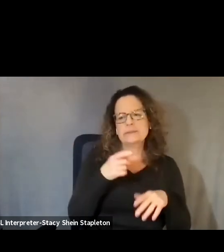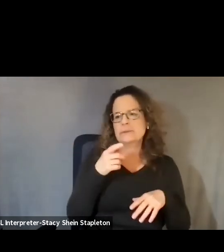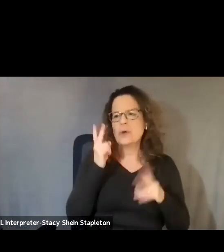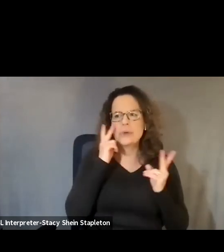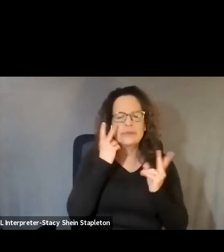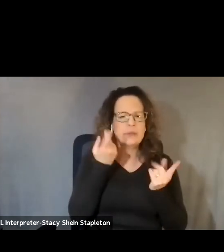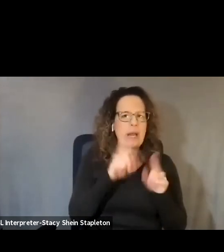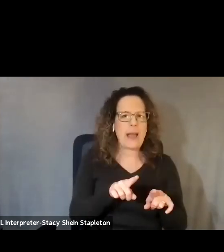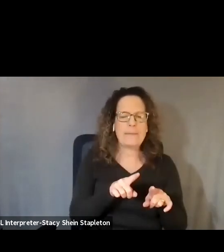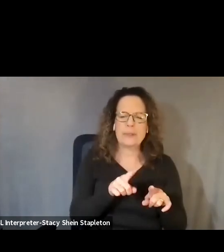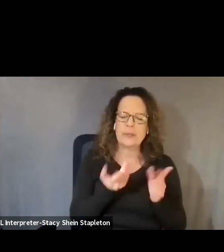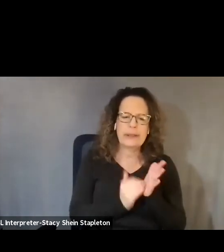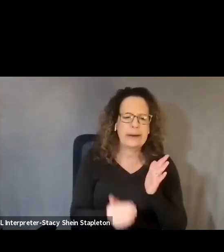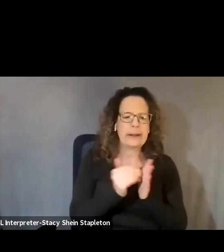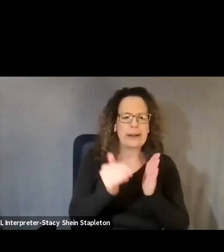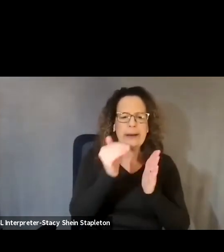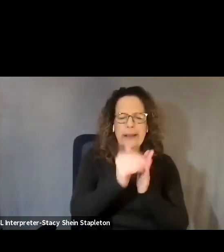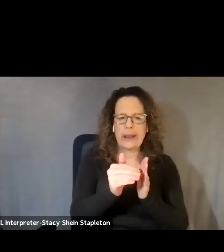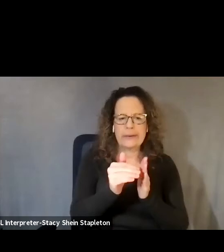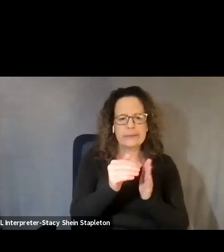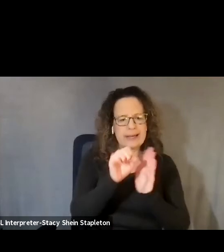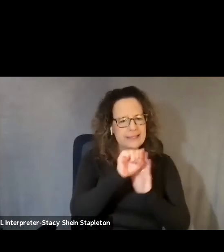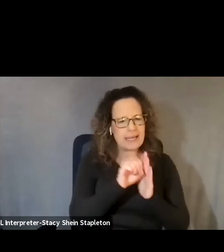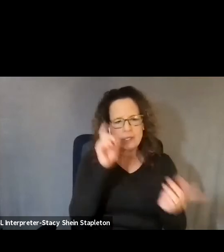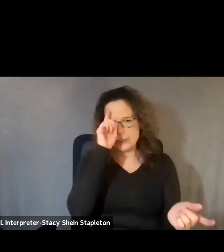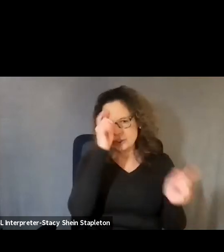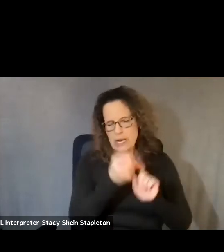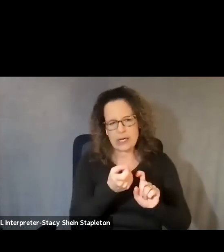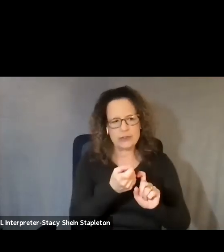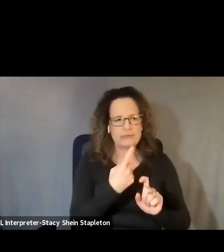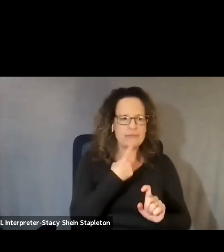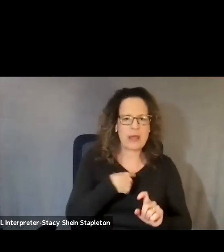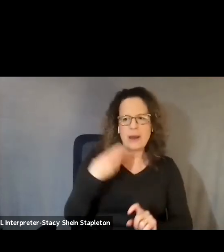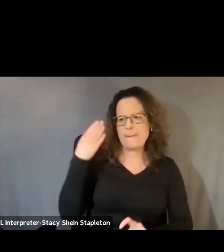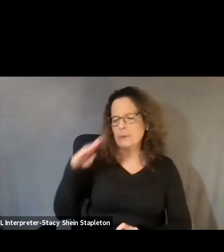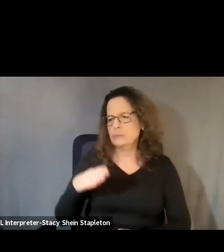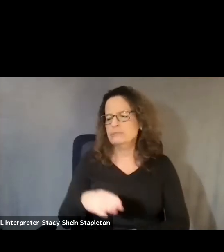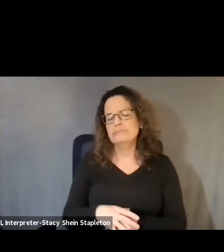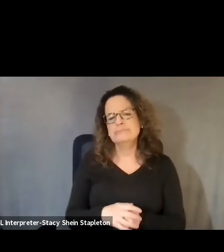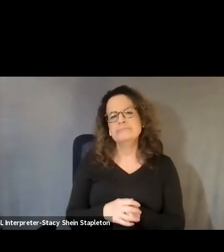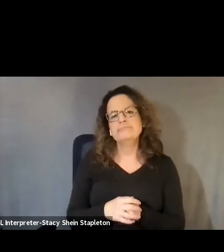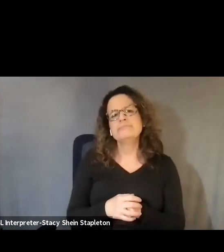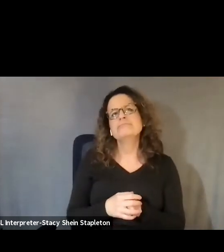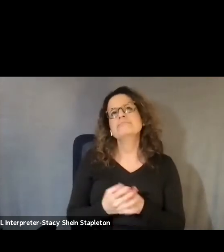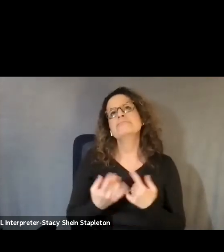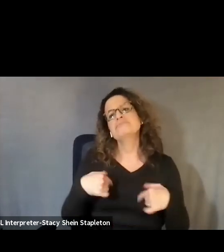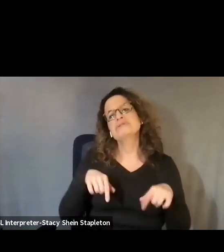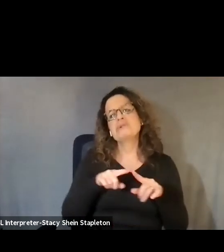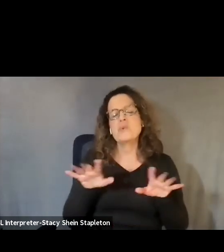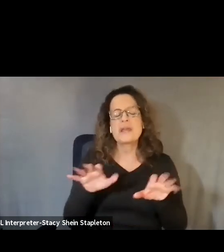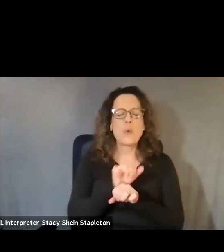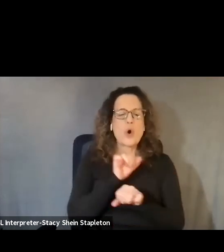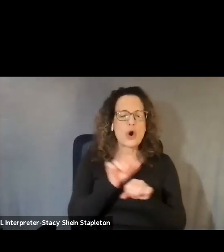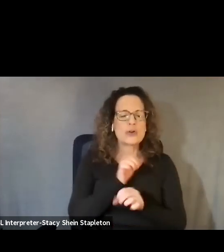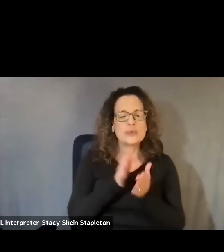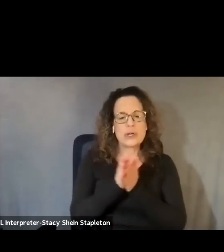out time and time again. And so as we do our jobs to